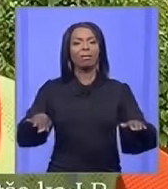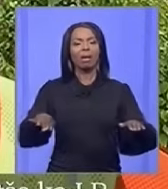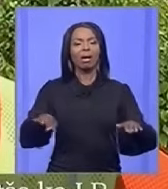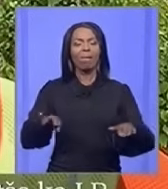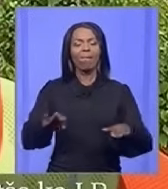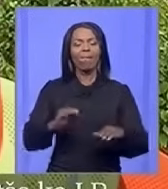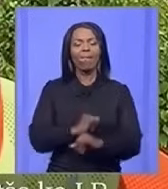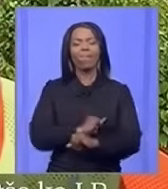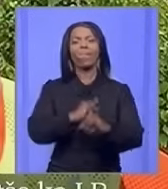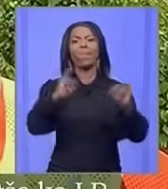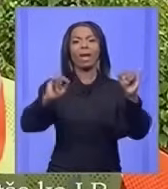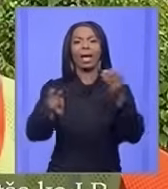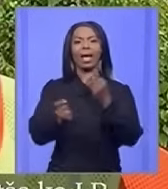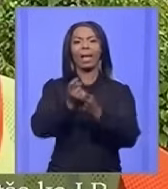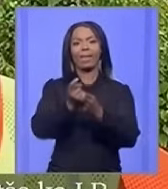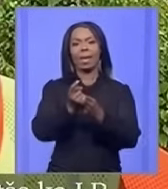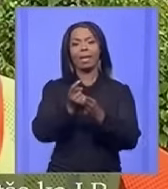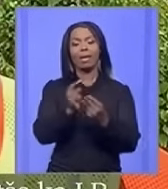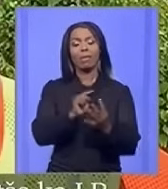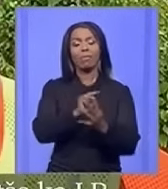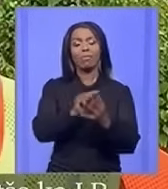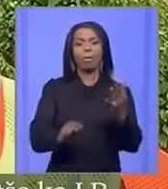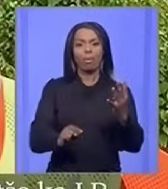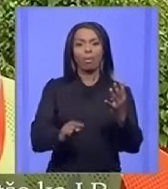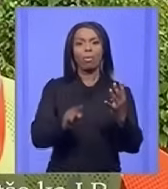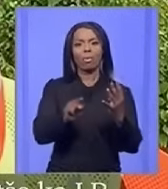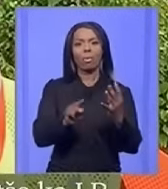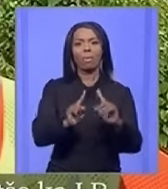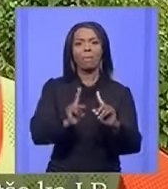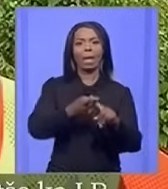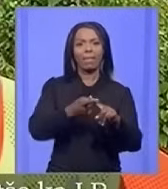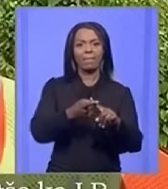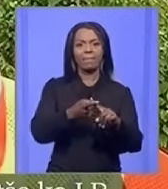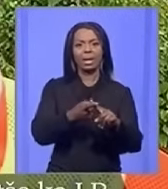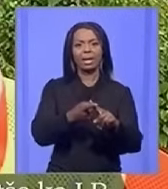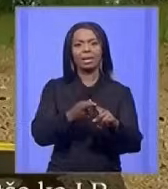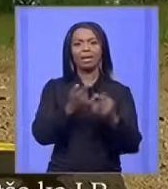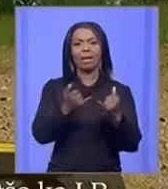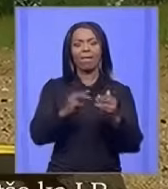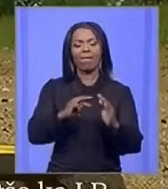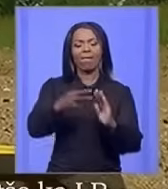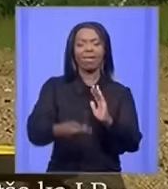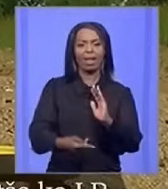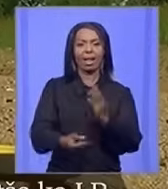Almost 4 of them ba ile ba kry-a dikgobalo mme ba tlhokofala le semetseng.